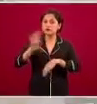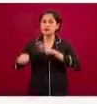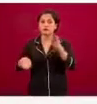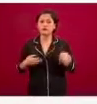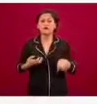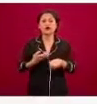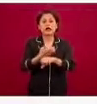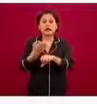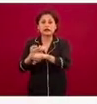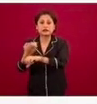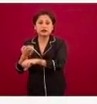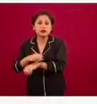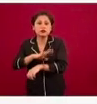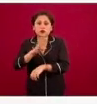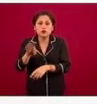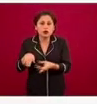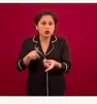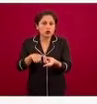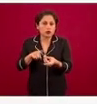Here we have the burden of